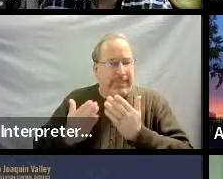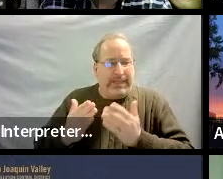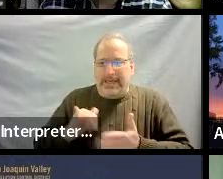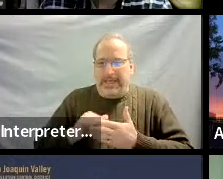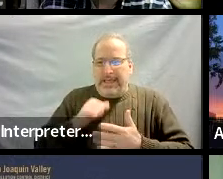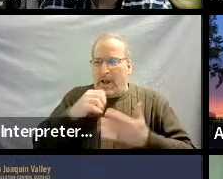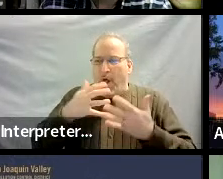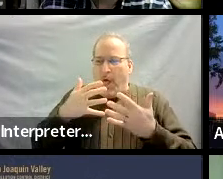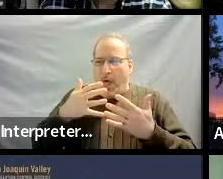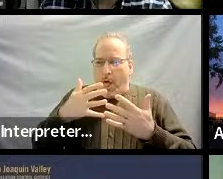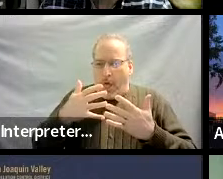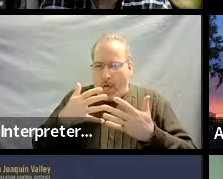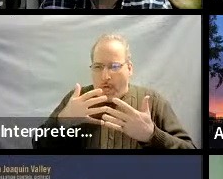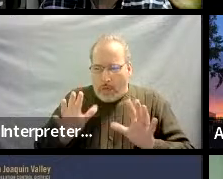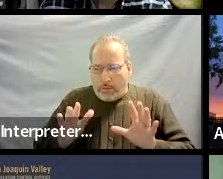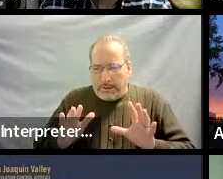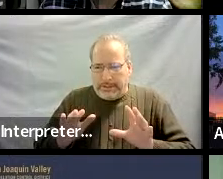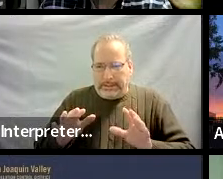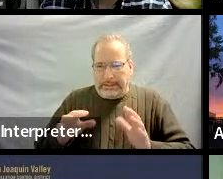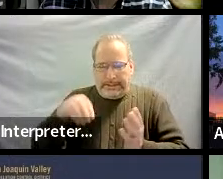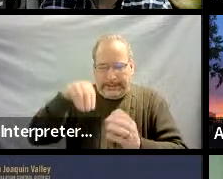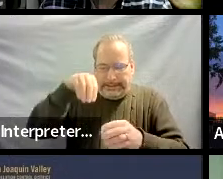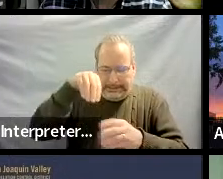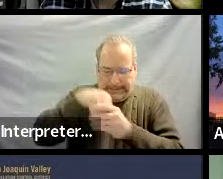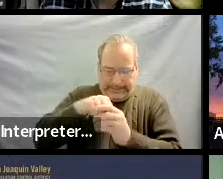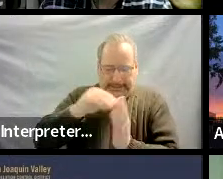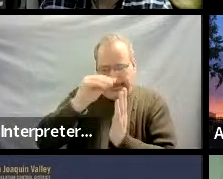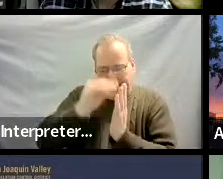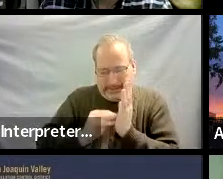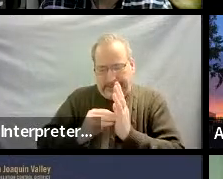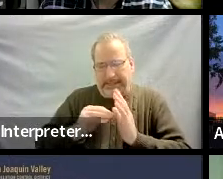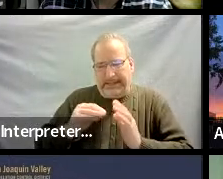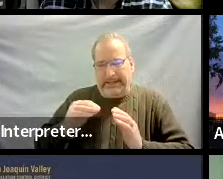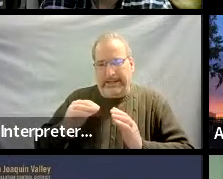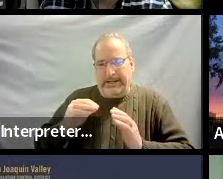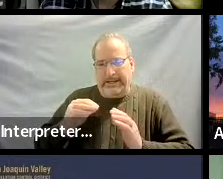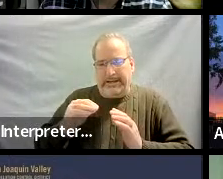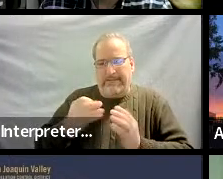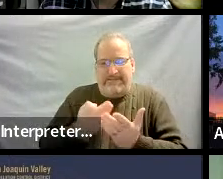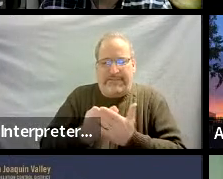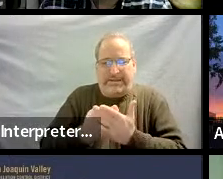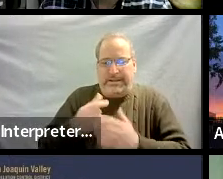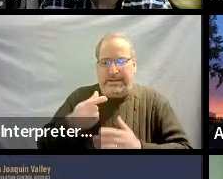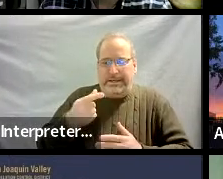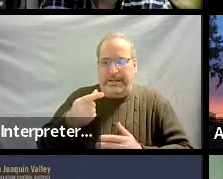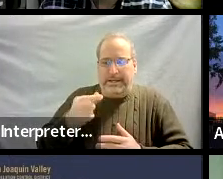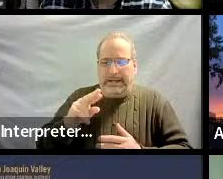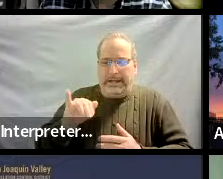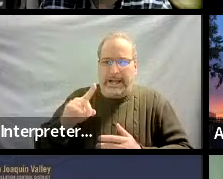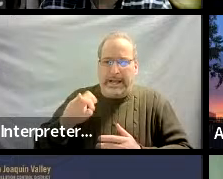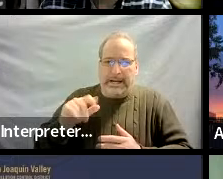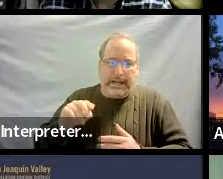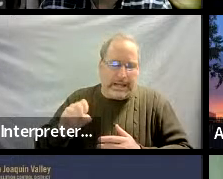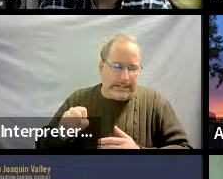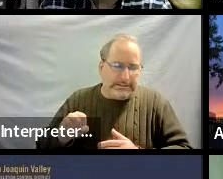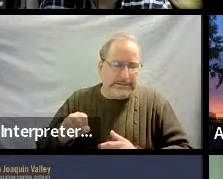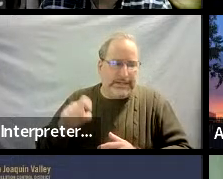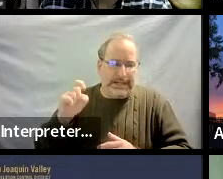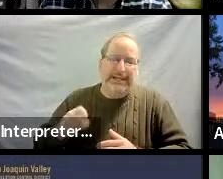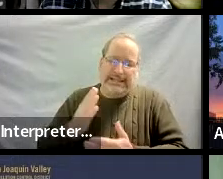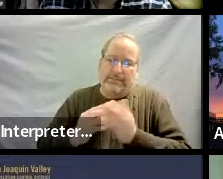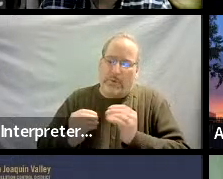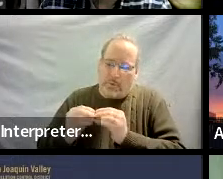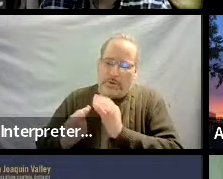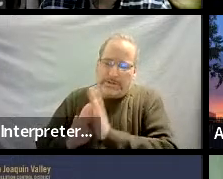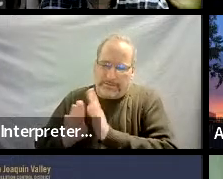already prescribed in the funding guidelines need these project plans developed. Essentially, those are the innovative projects that are